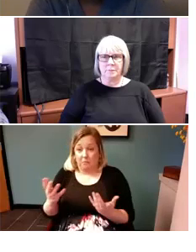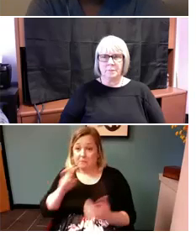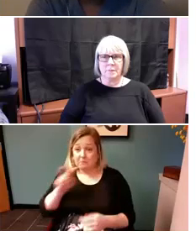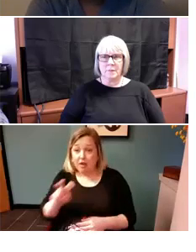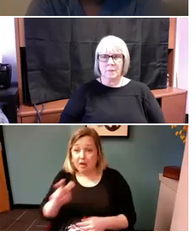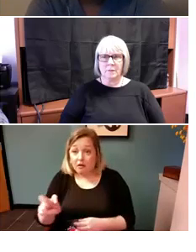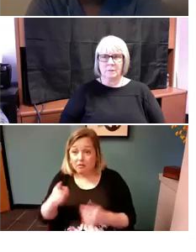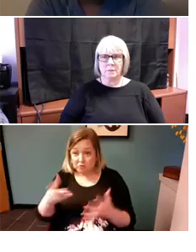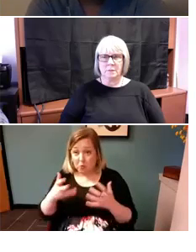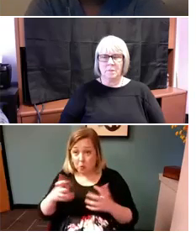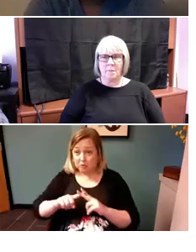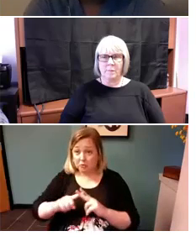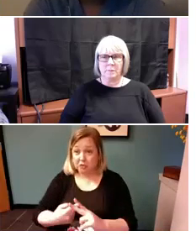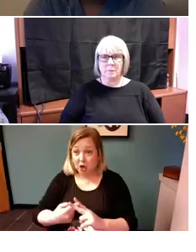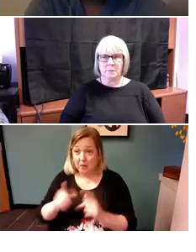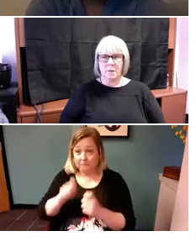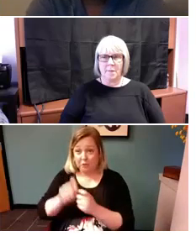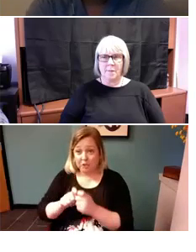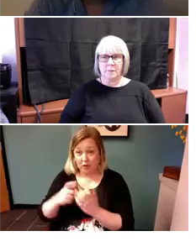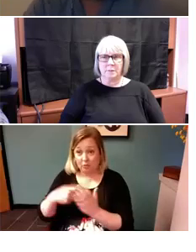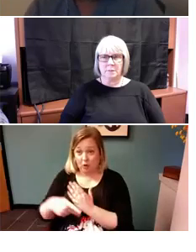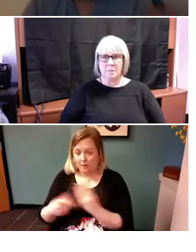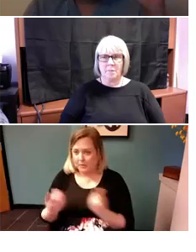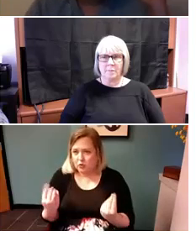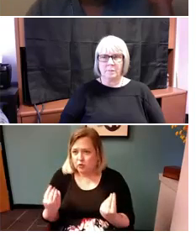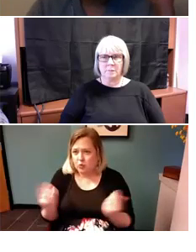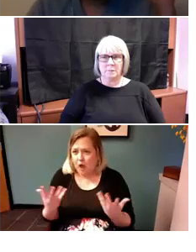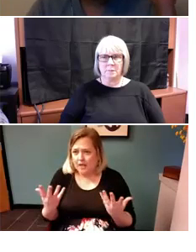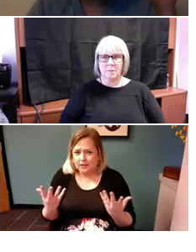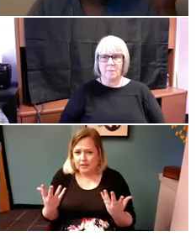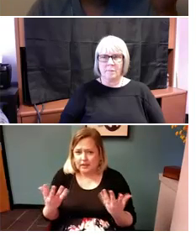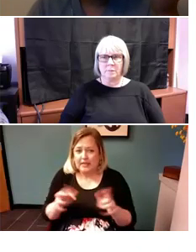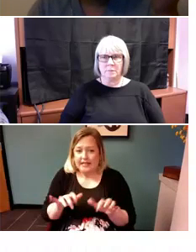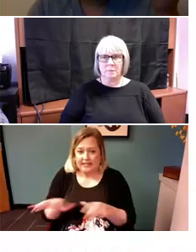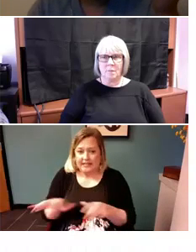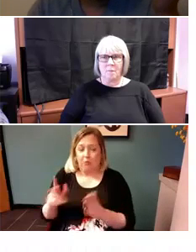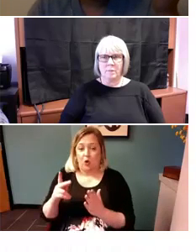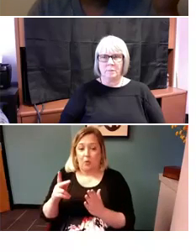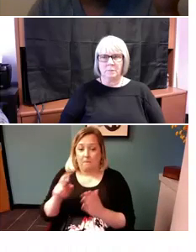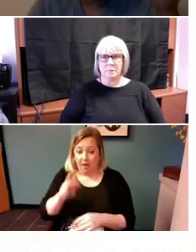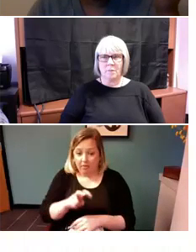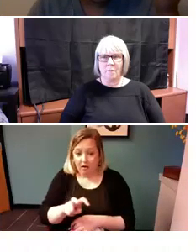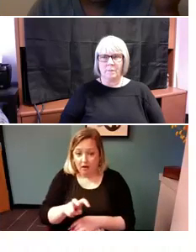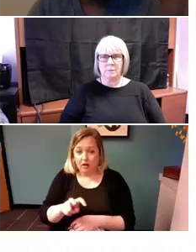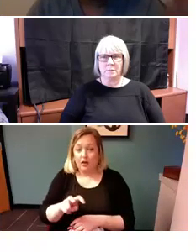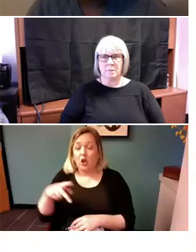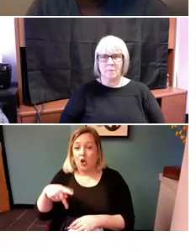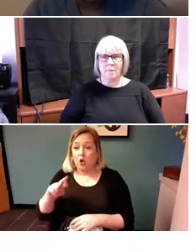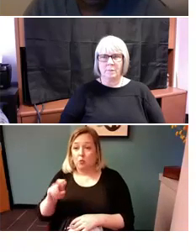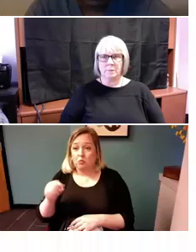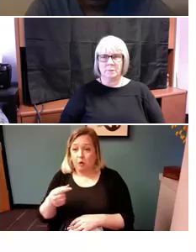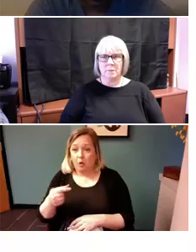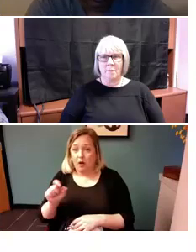Python and then we type in program.py. So does anyone have